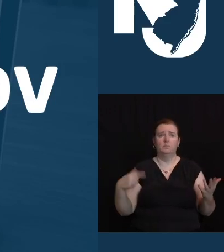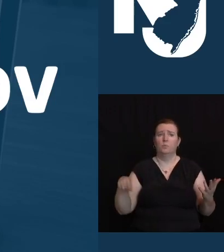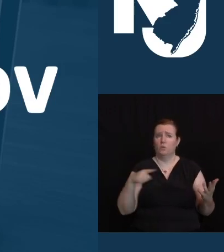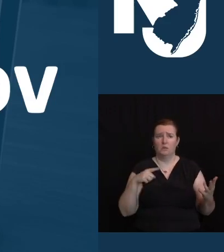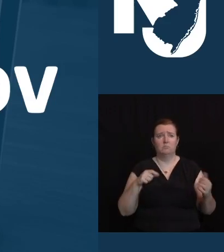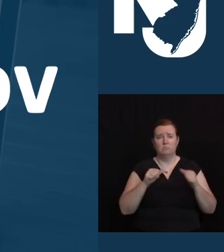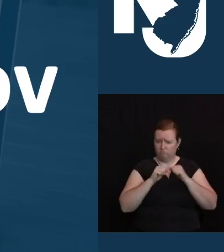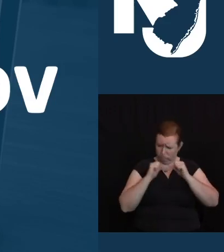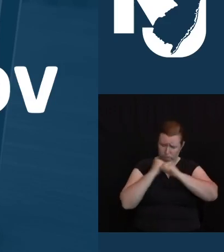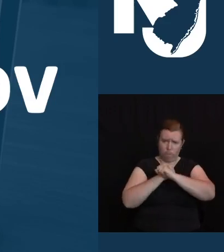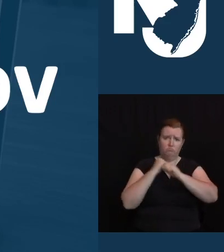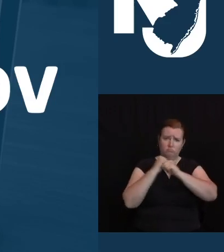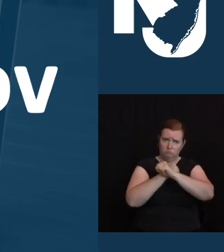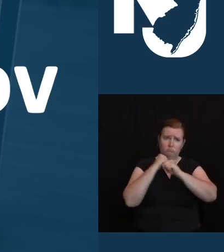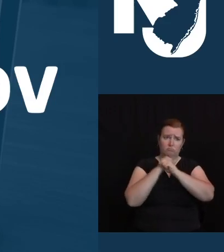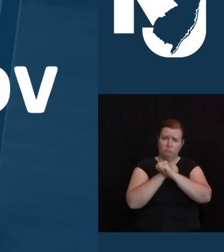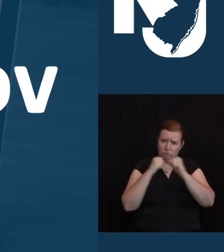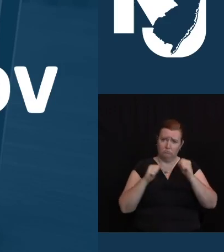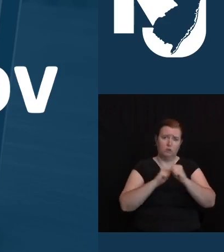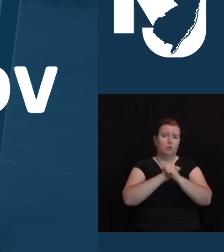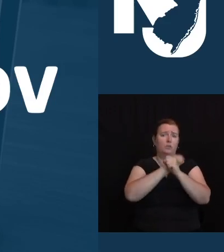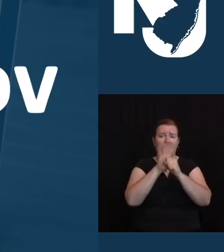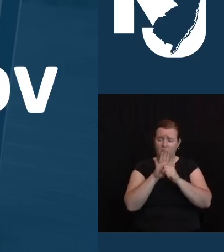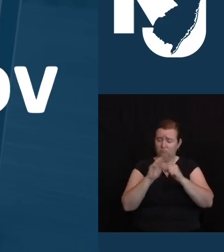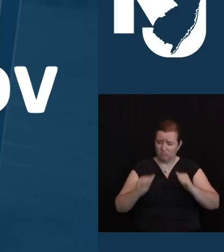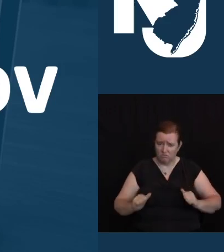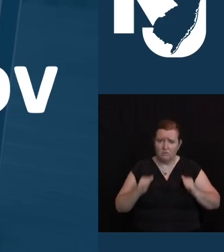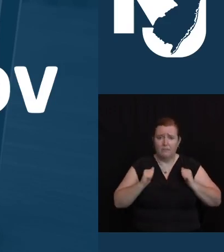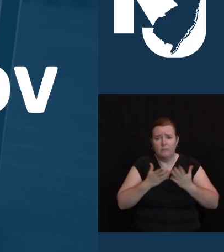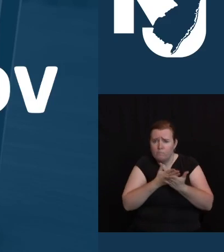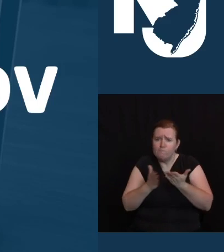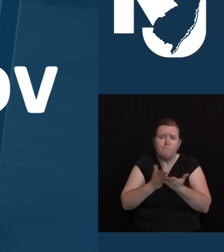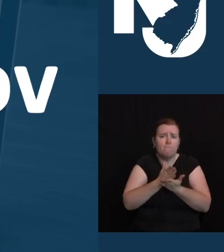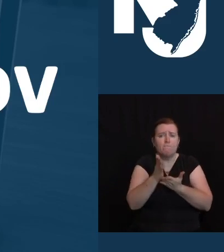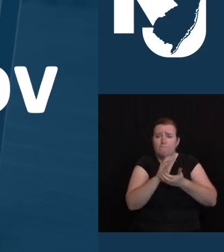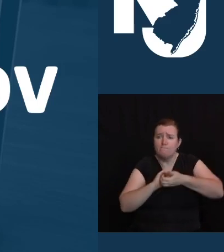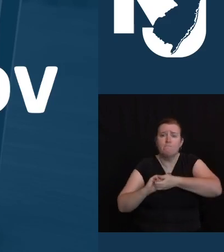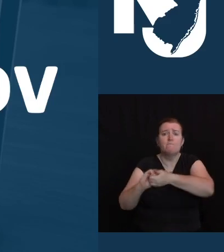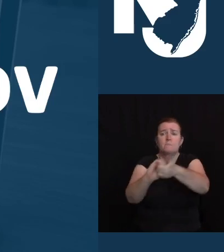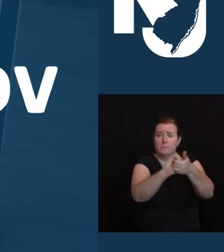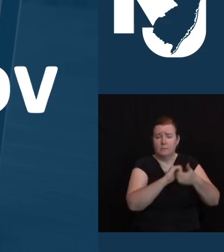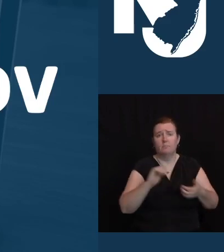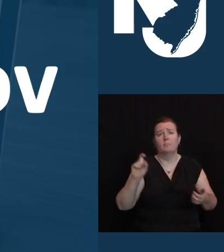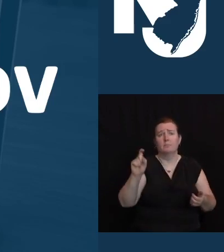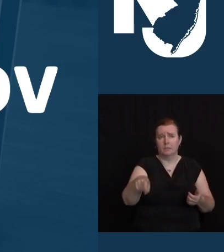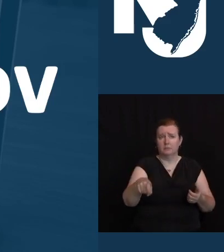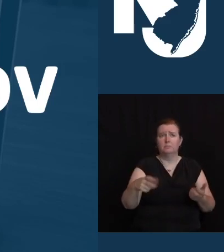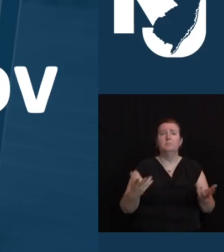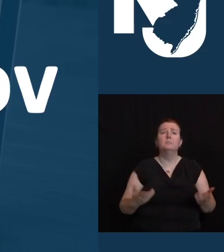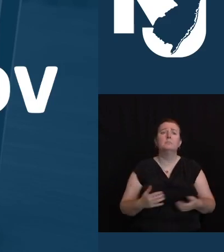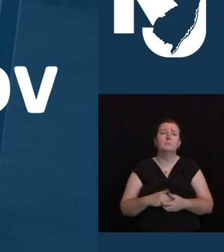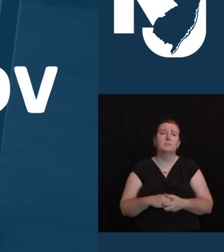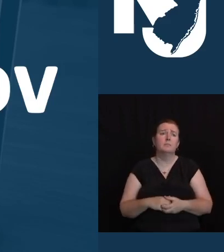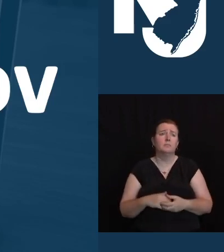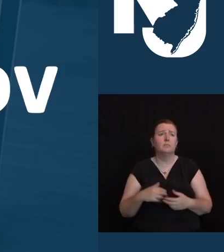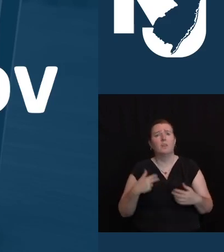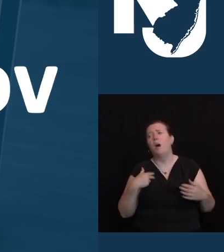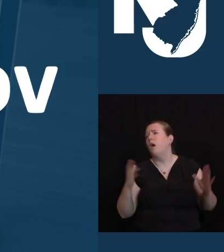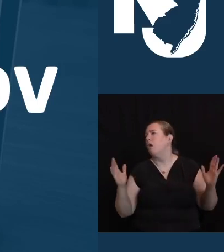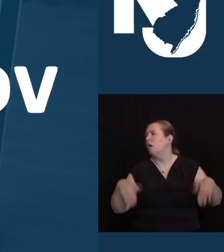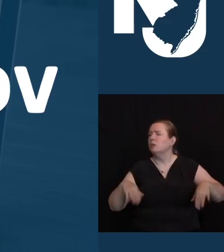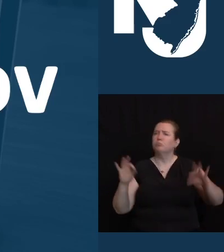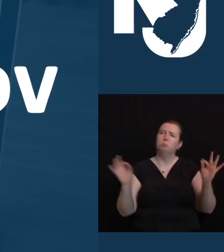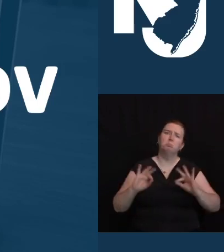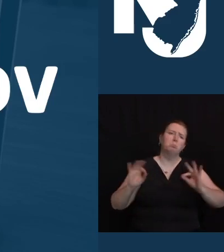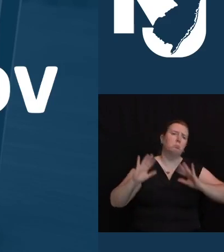lives, and we all need to be in this fight together. This is no time for complacency, for selfishness, or for thinking that someone